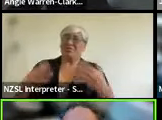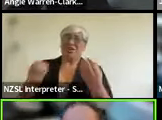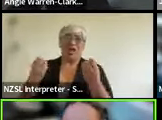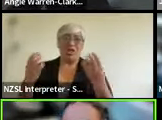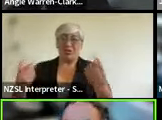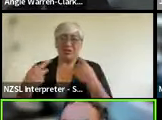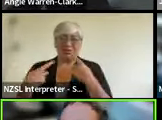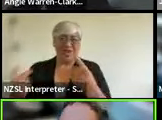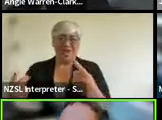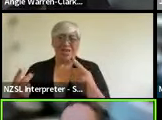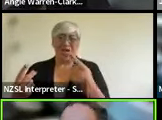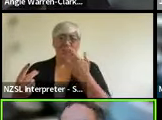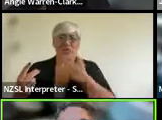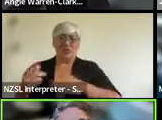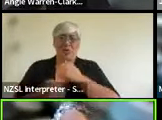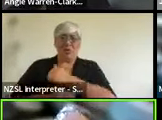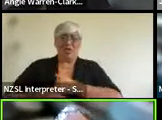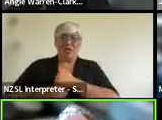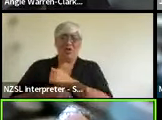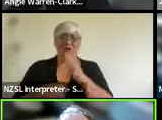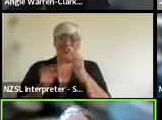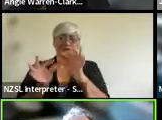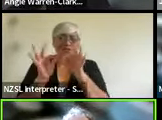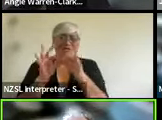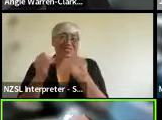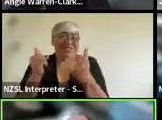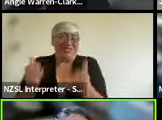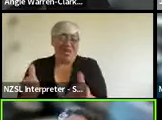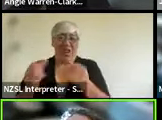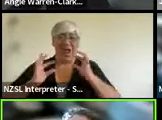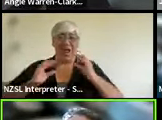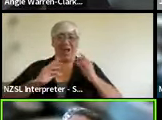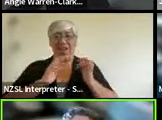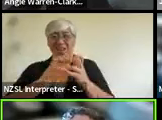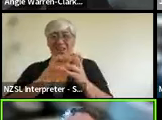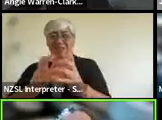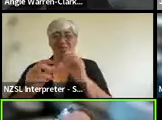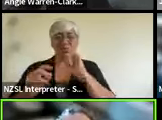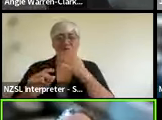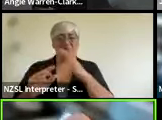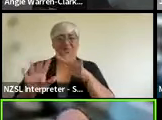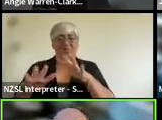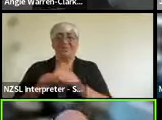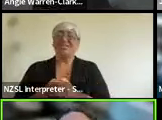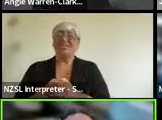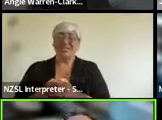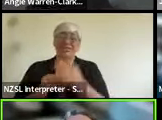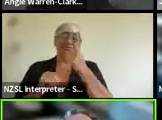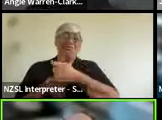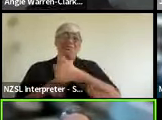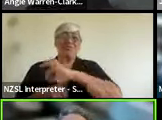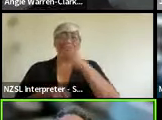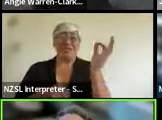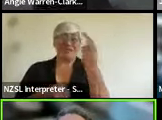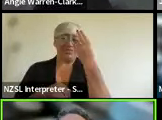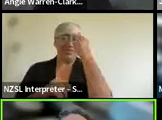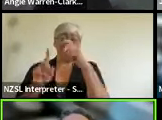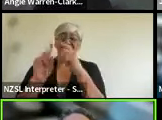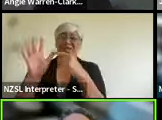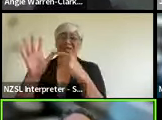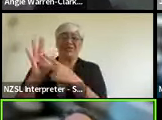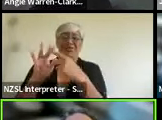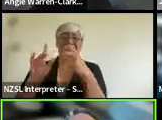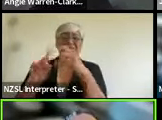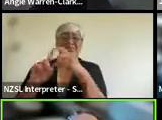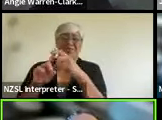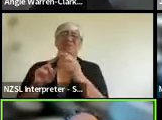in advance to our awesome NZSL interpreters if I go a little quick. But good morning, Aotearoa, everybody. My name's David Cullen,